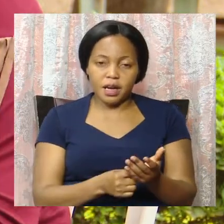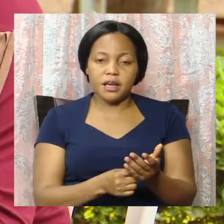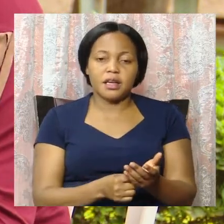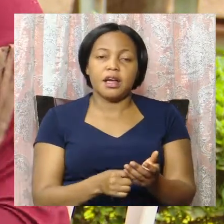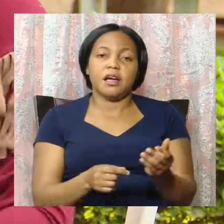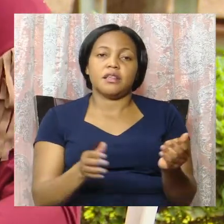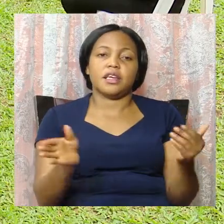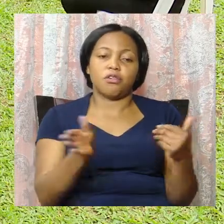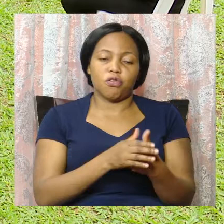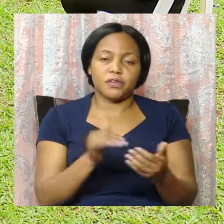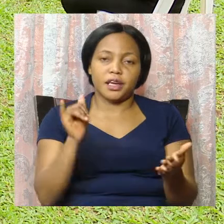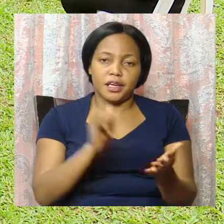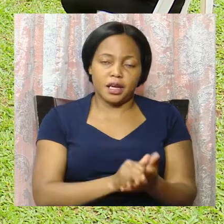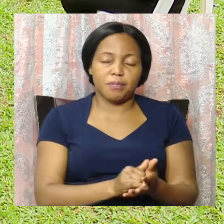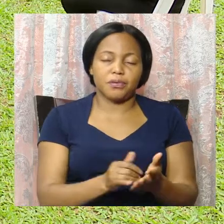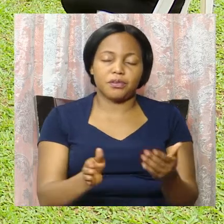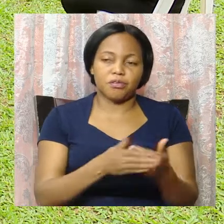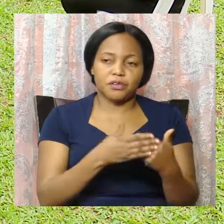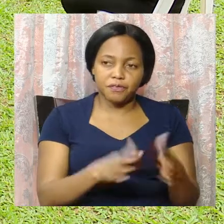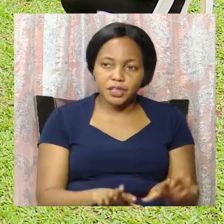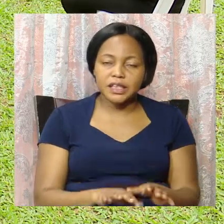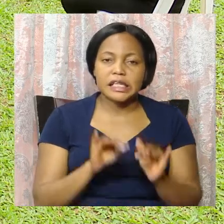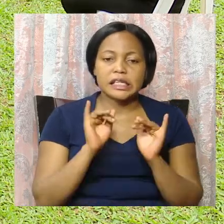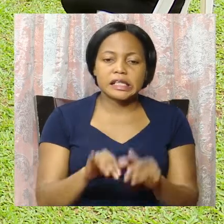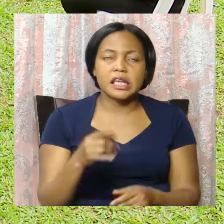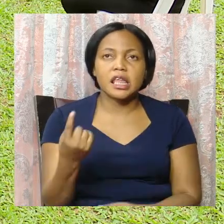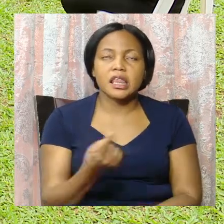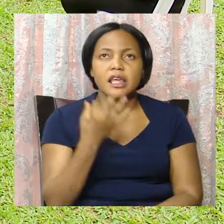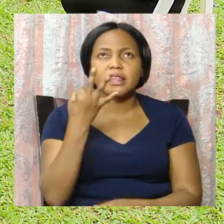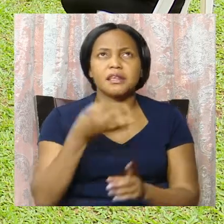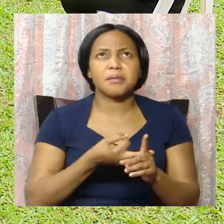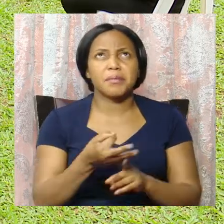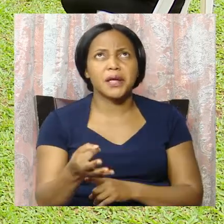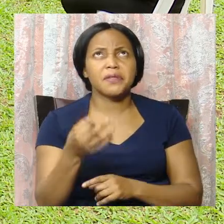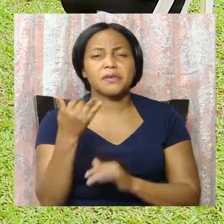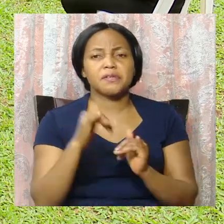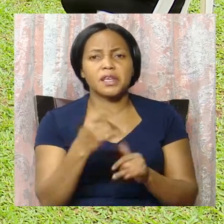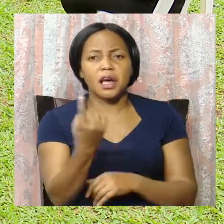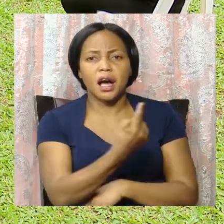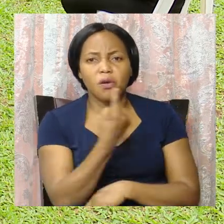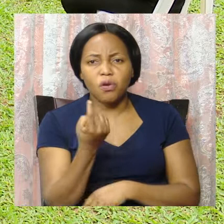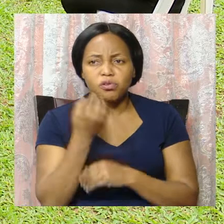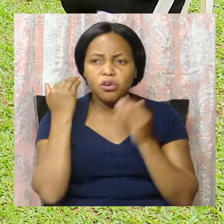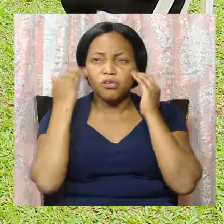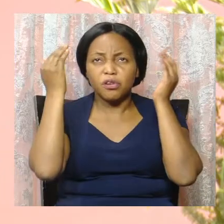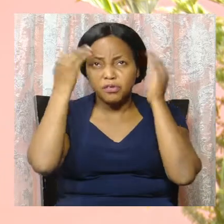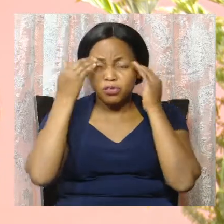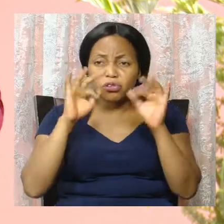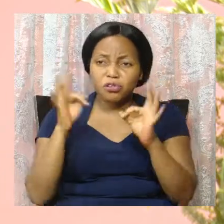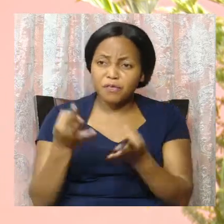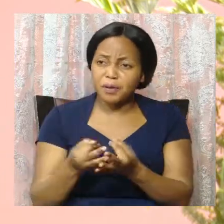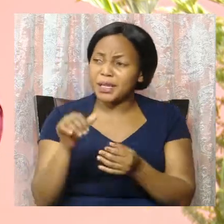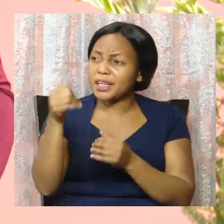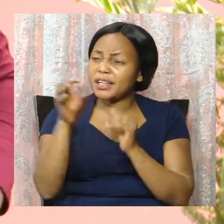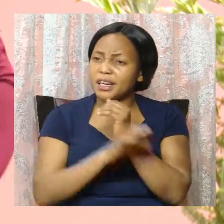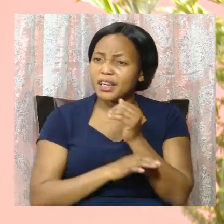from your friends, your families, being alone, it caused some kind of sadness, loneliness, depression,